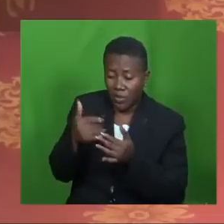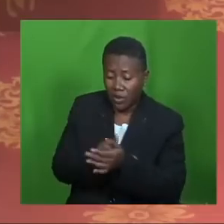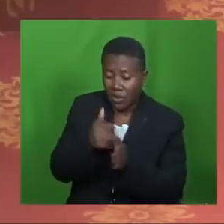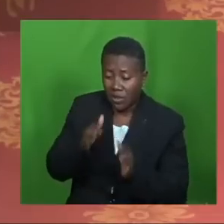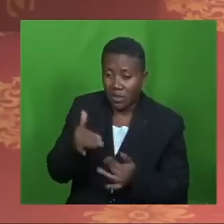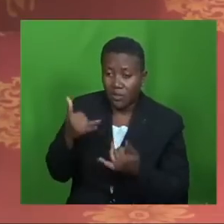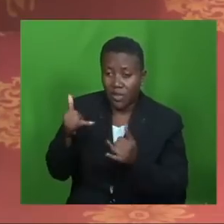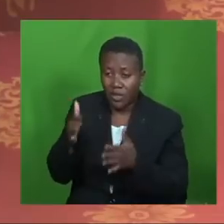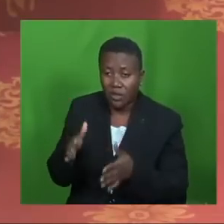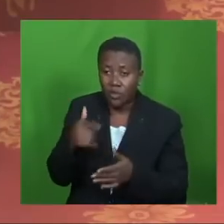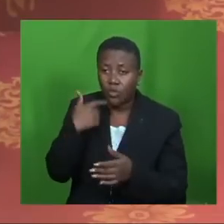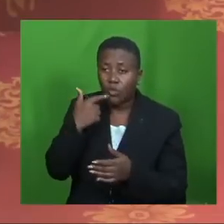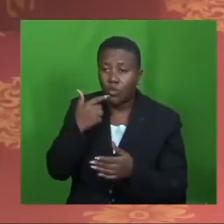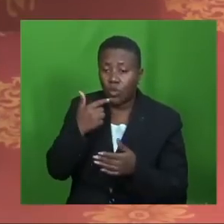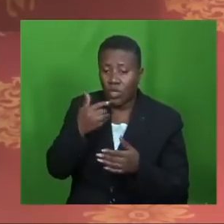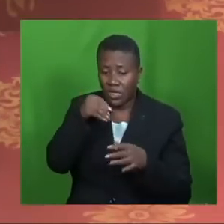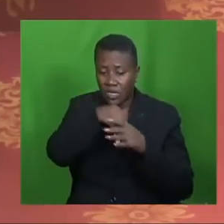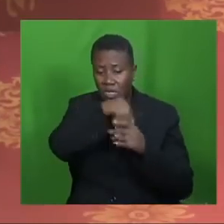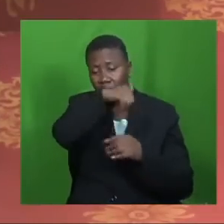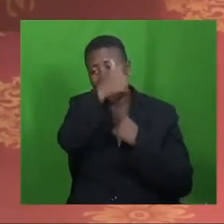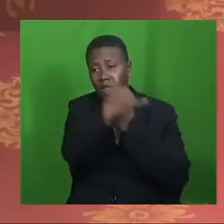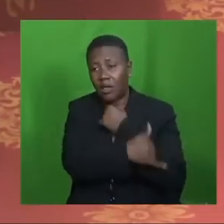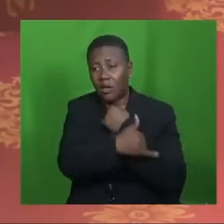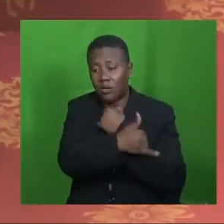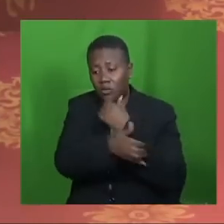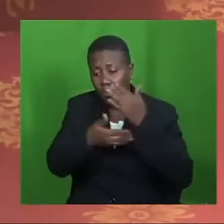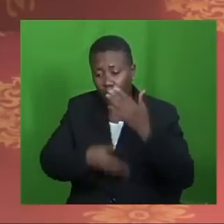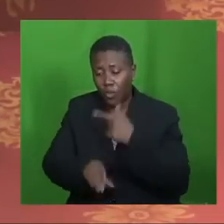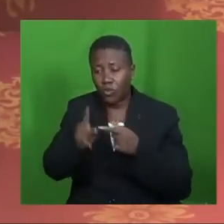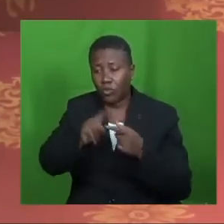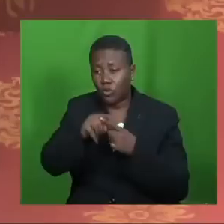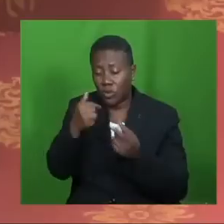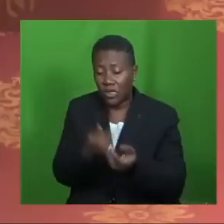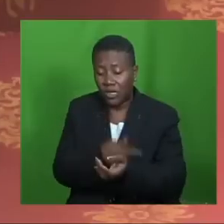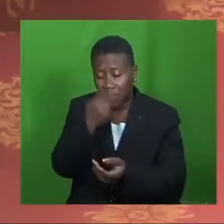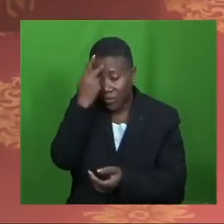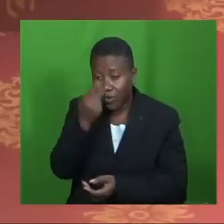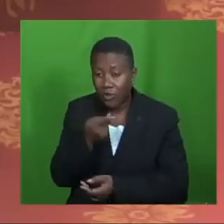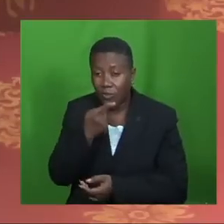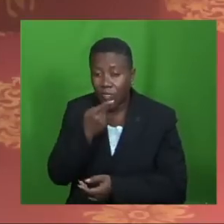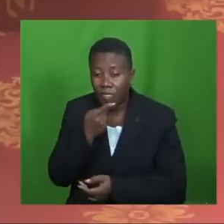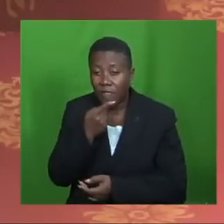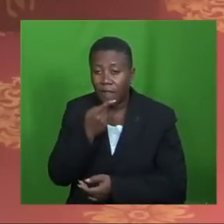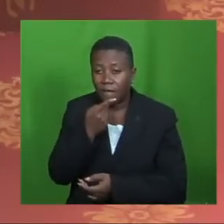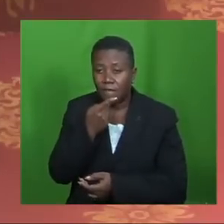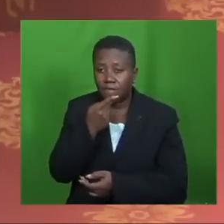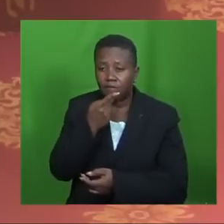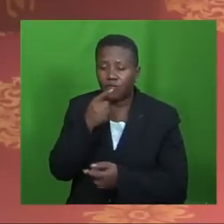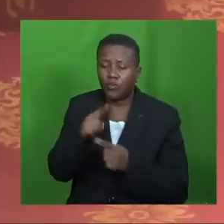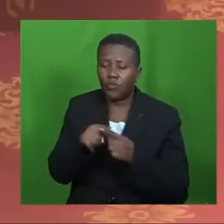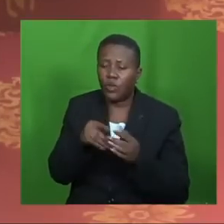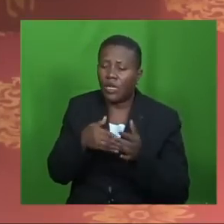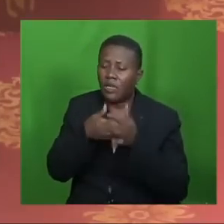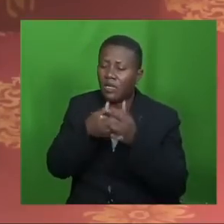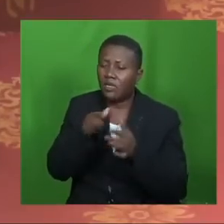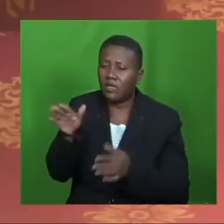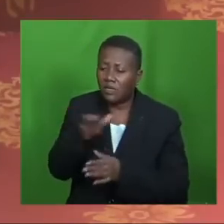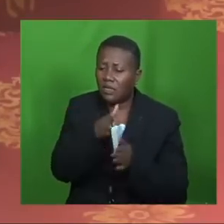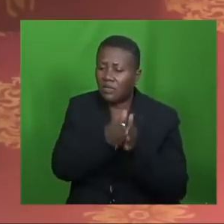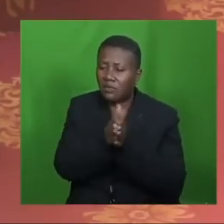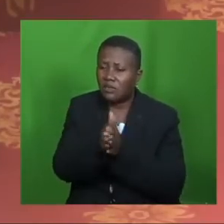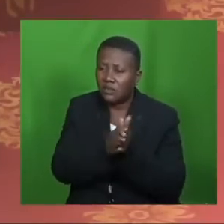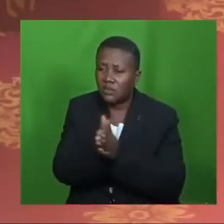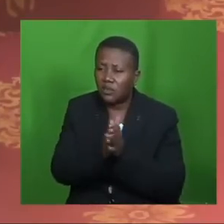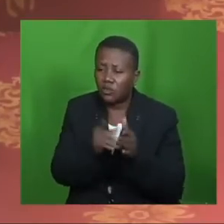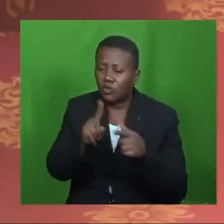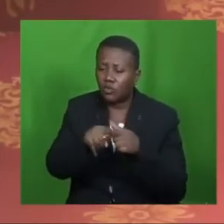Ghanaian parents. As a result of this, a number of players born abroad to Ghanaian parents declared their interest to switch their allegiance